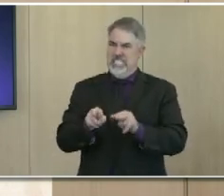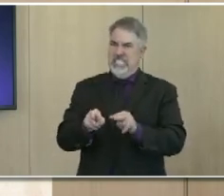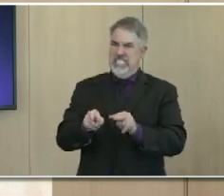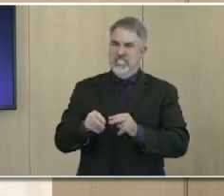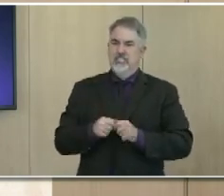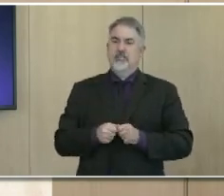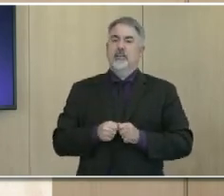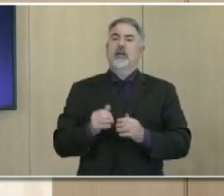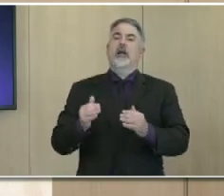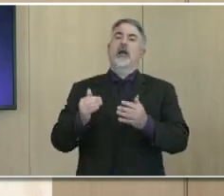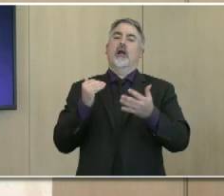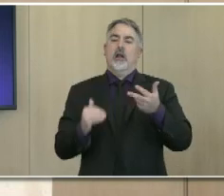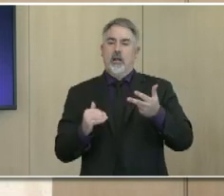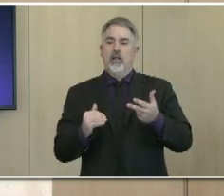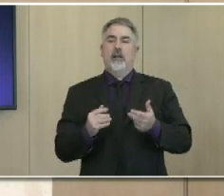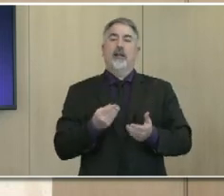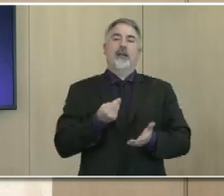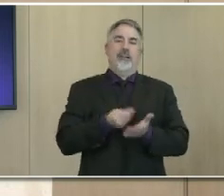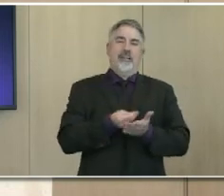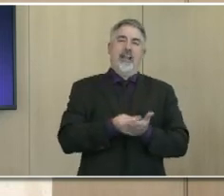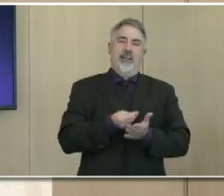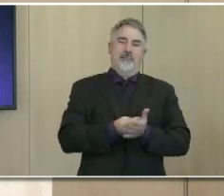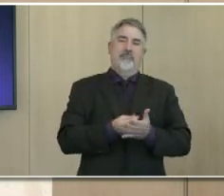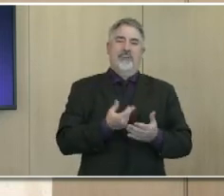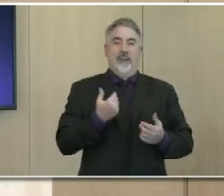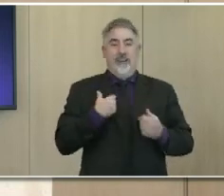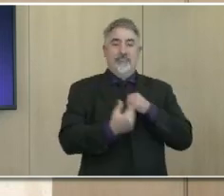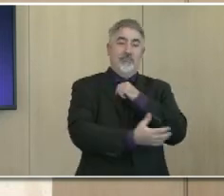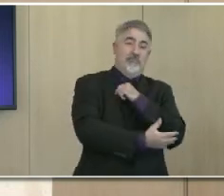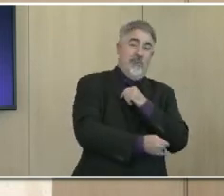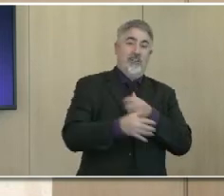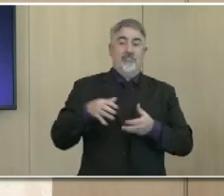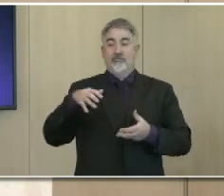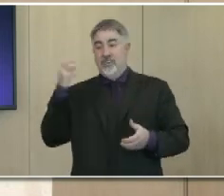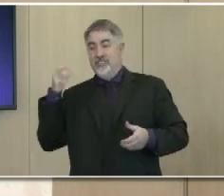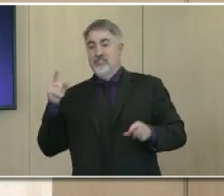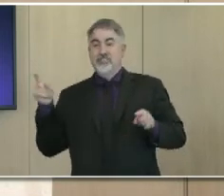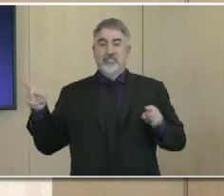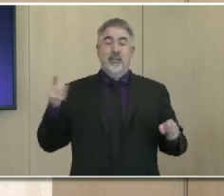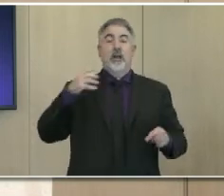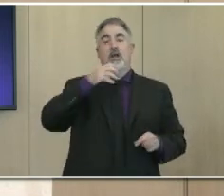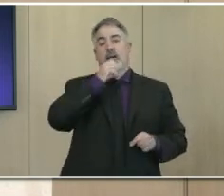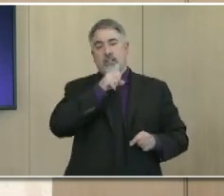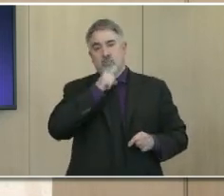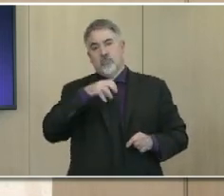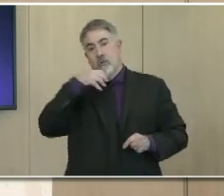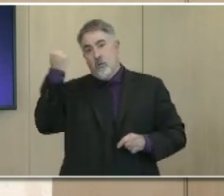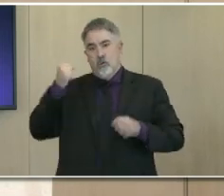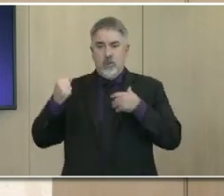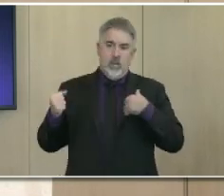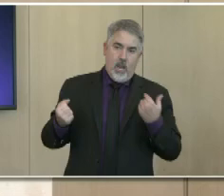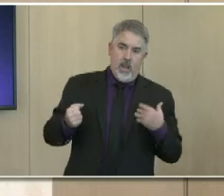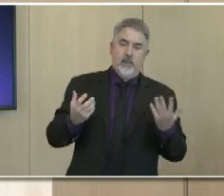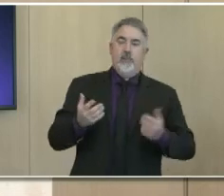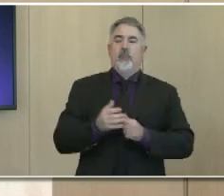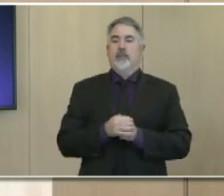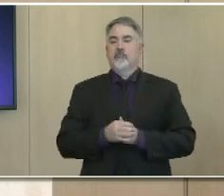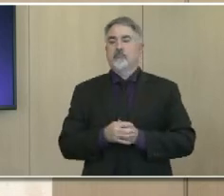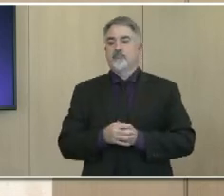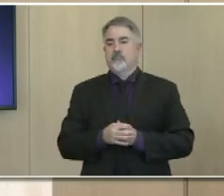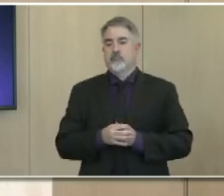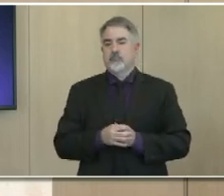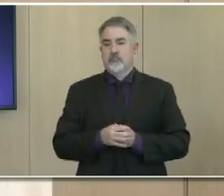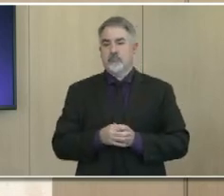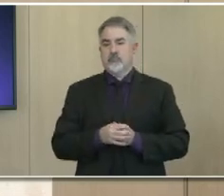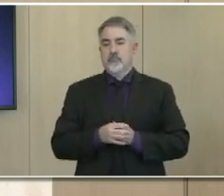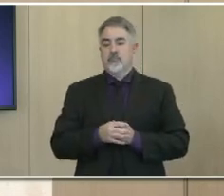socioeconomic groups and older adults. Individuals with compromised immune systems are also